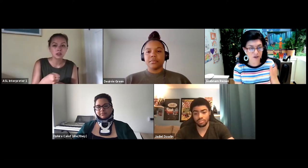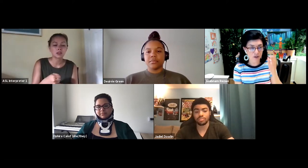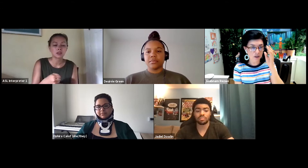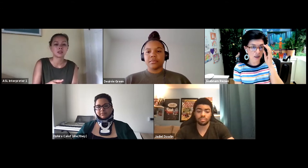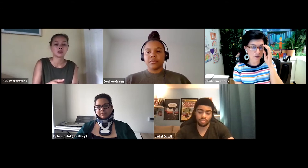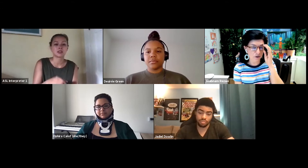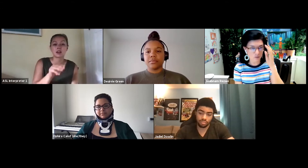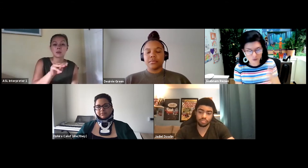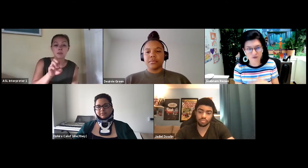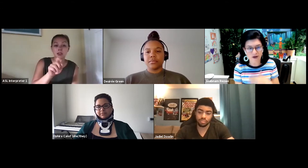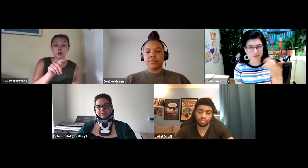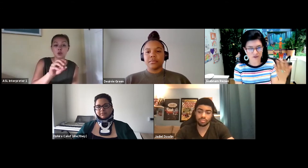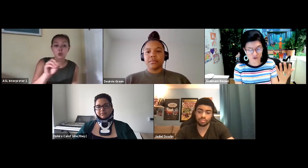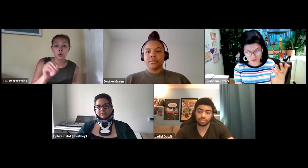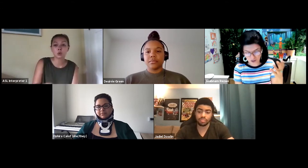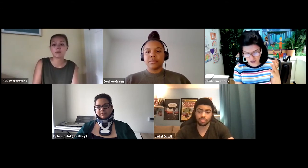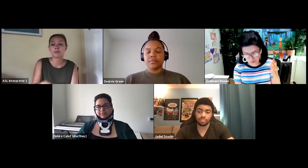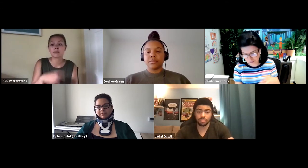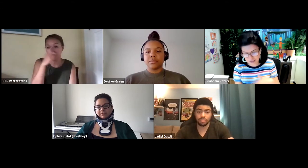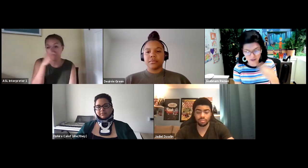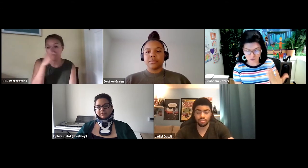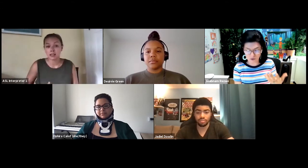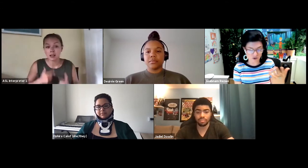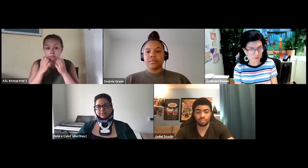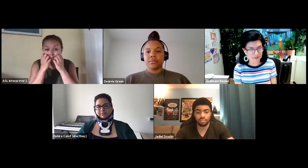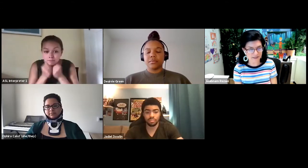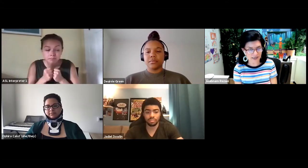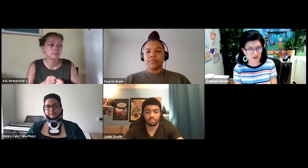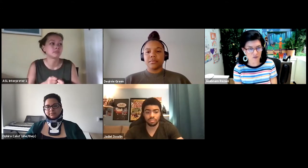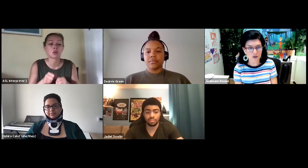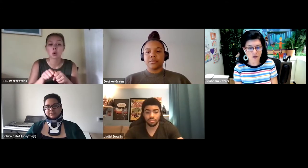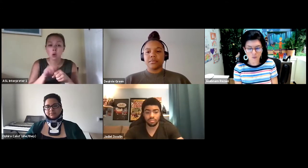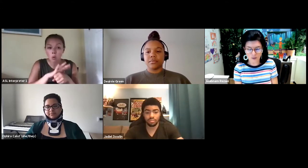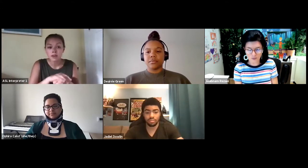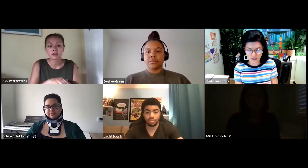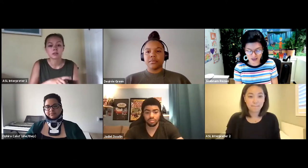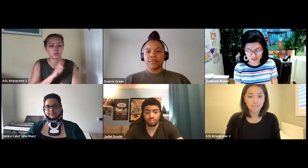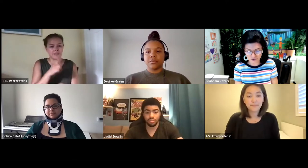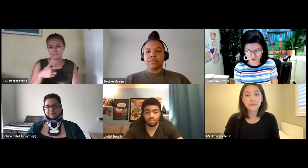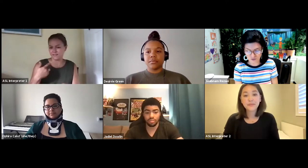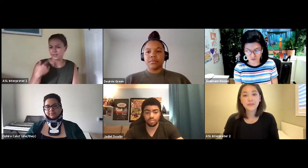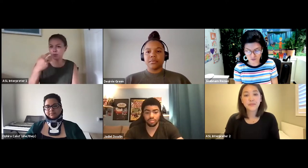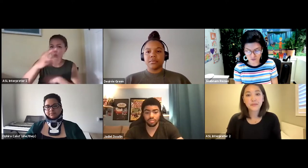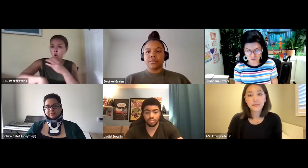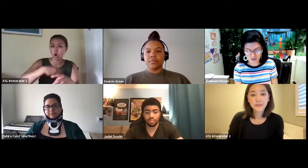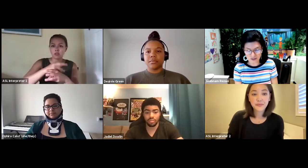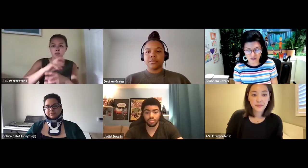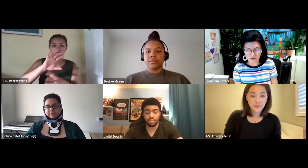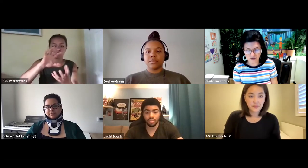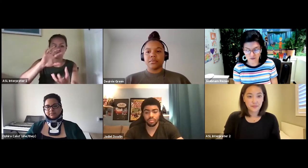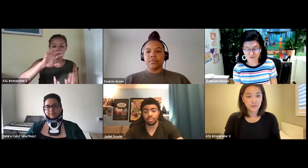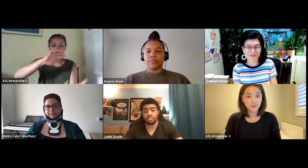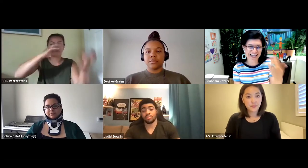Matter to coronavirus, just making the world turn upside down, where we have had to